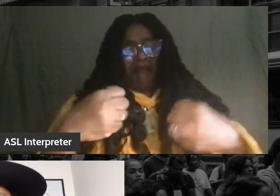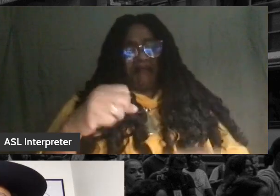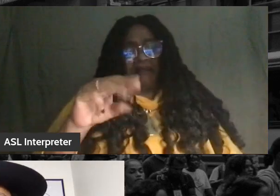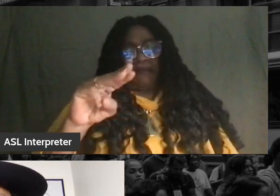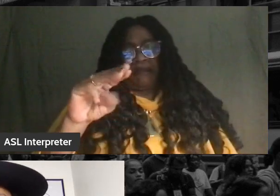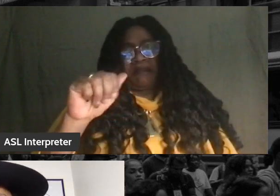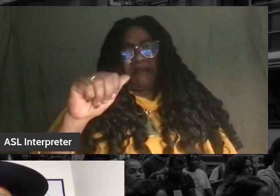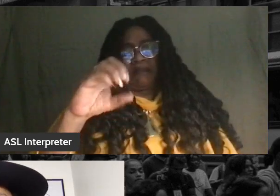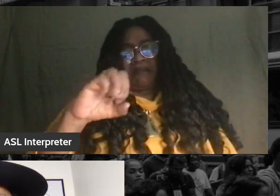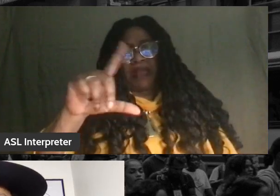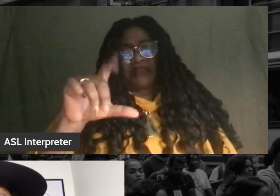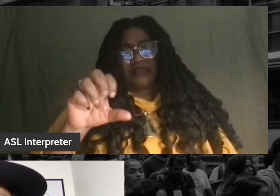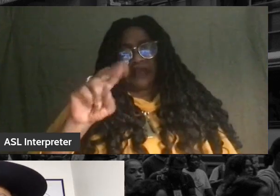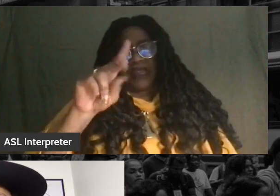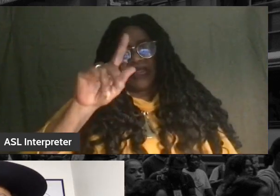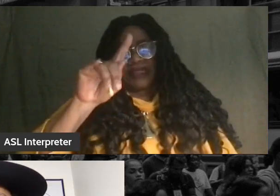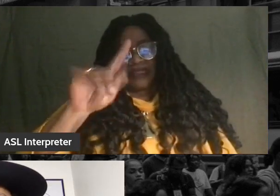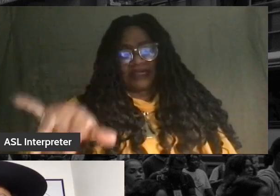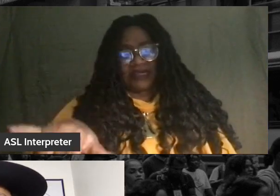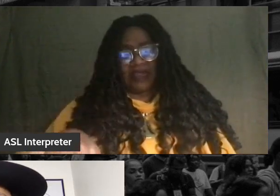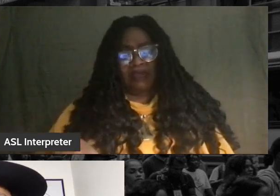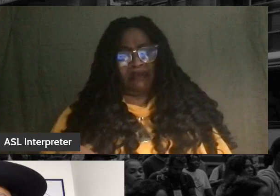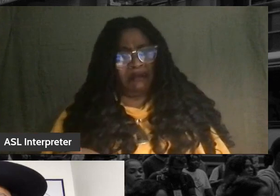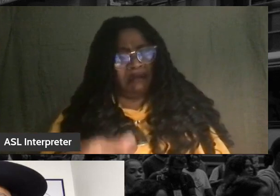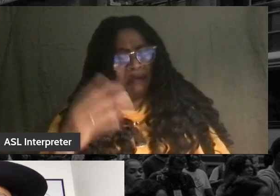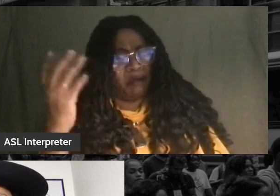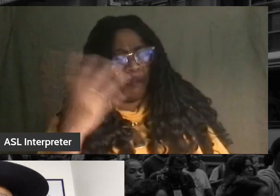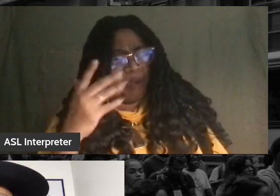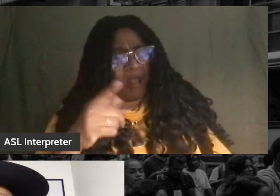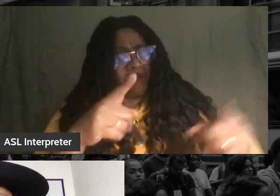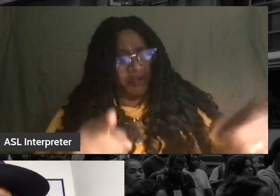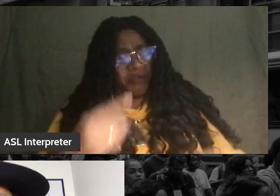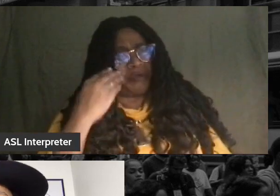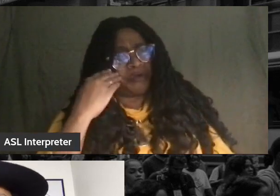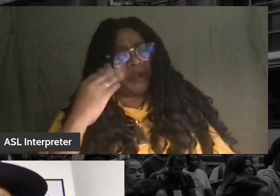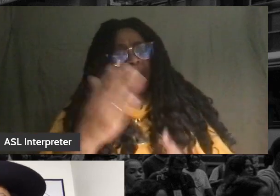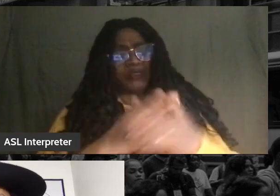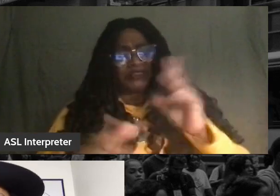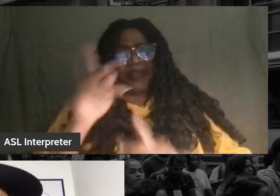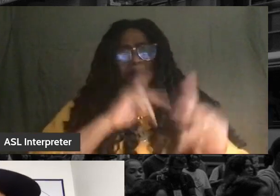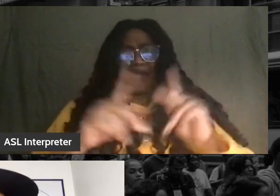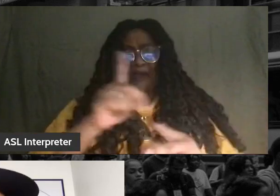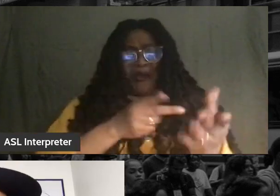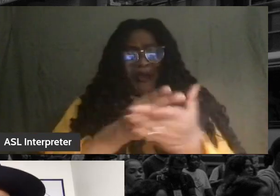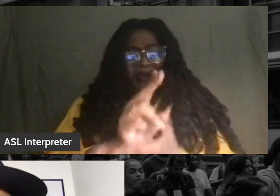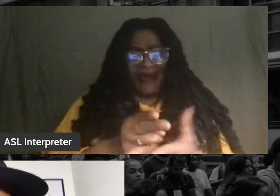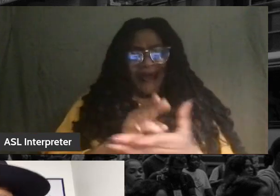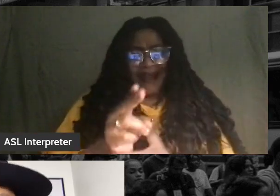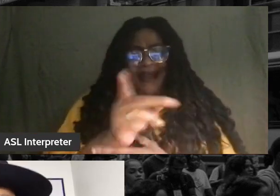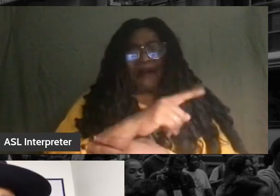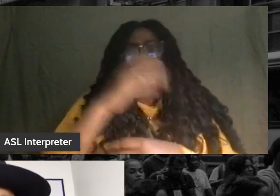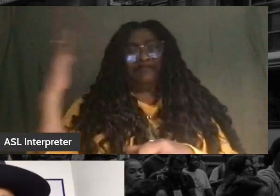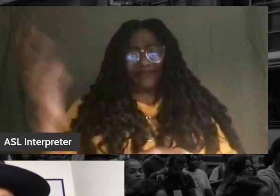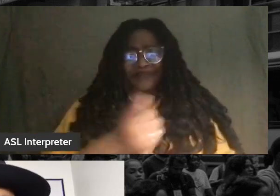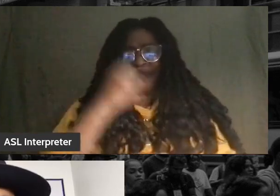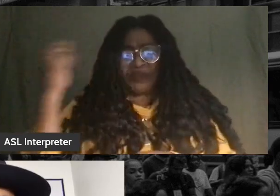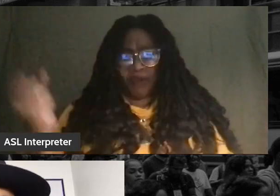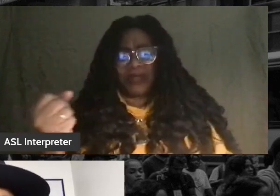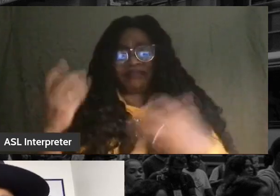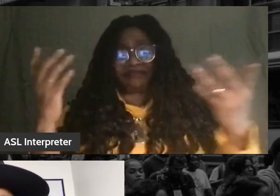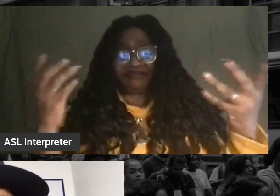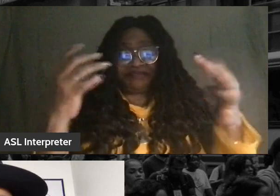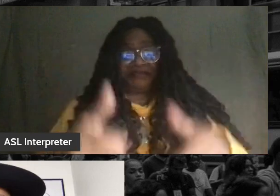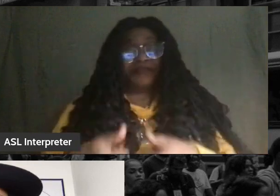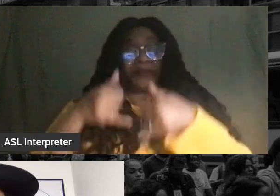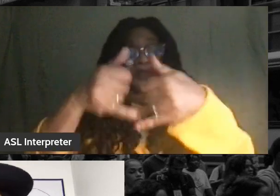had some powerful people there who were telling their truth on the camera. So yes, since you won the award, what has been happening with